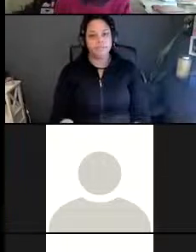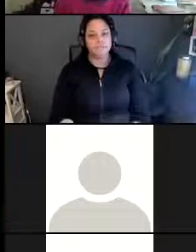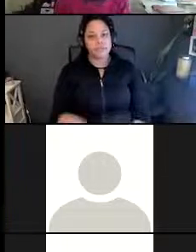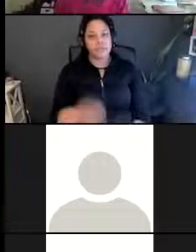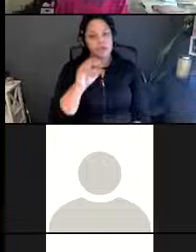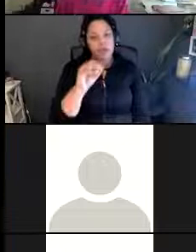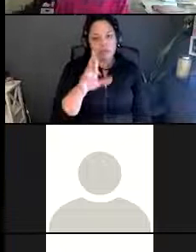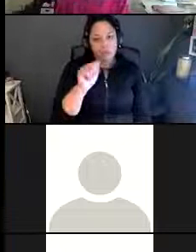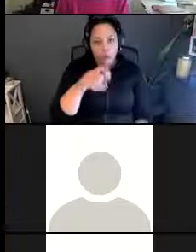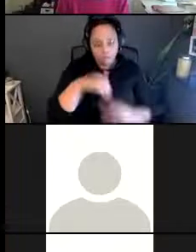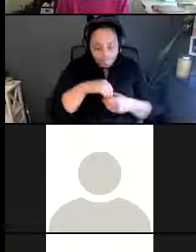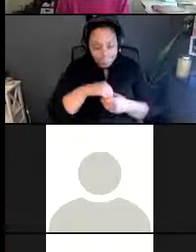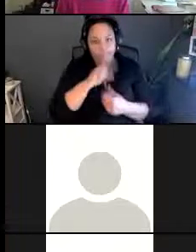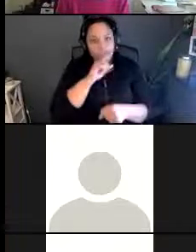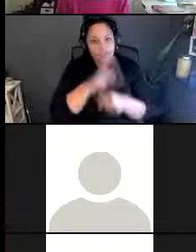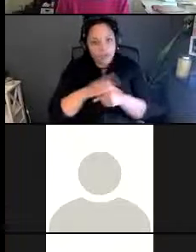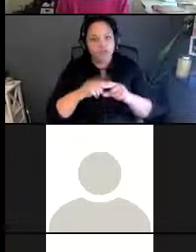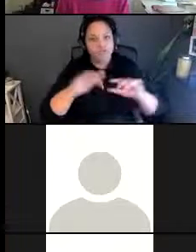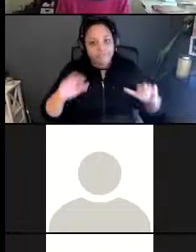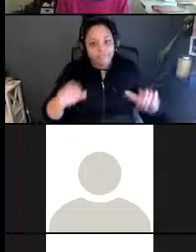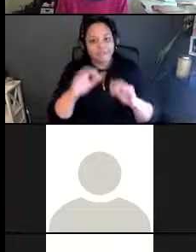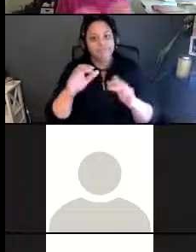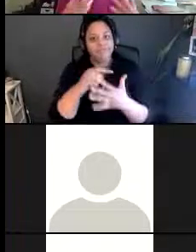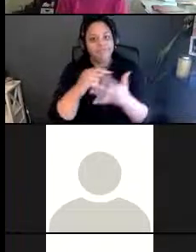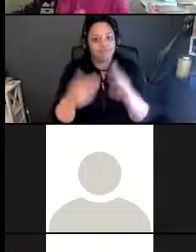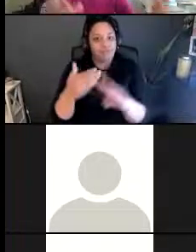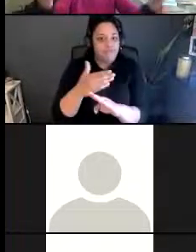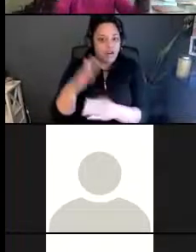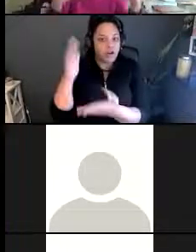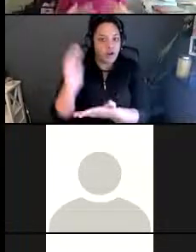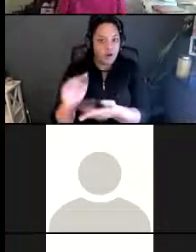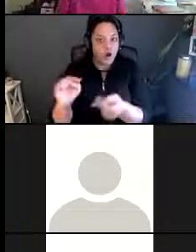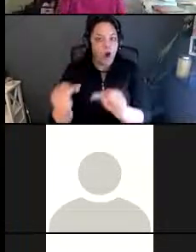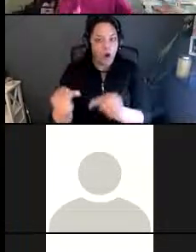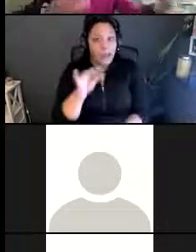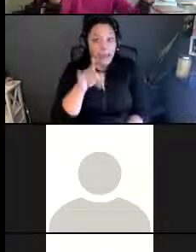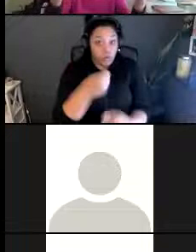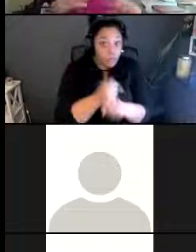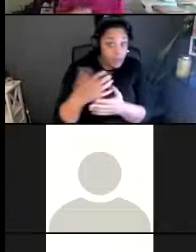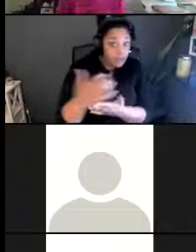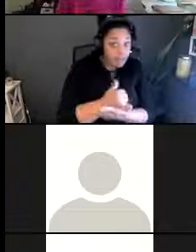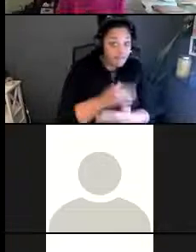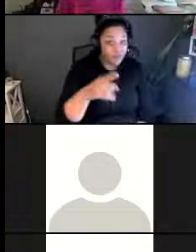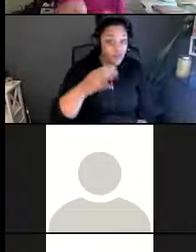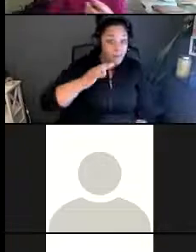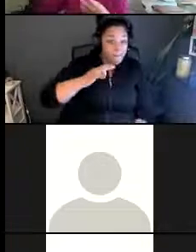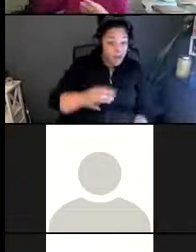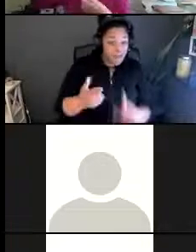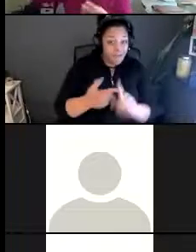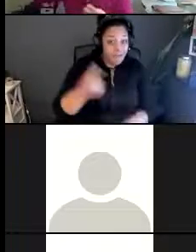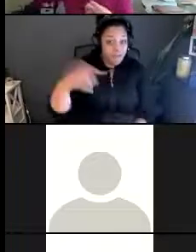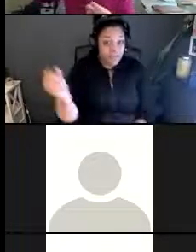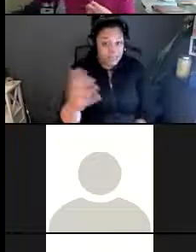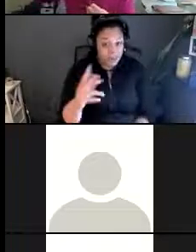obligation to take actions to prevent harm if you're making a living, if you're making a profit,